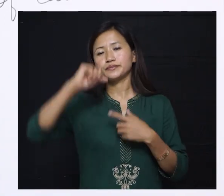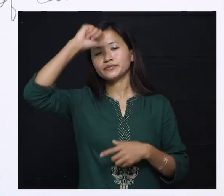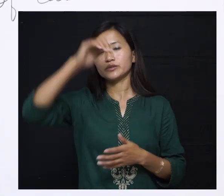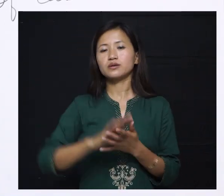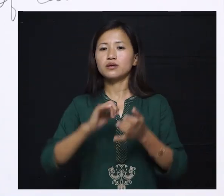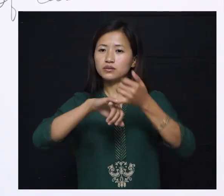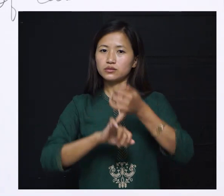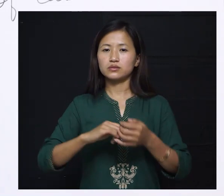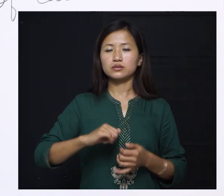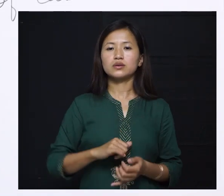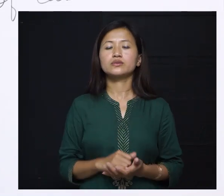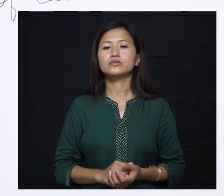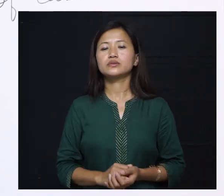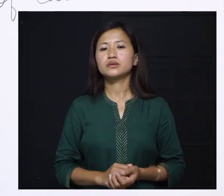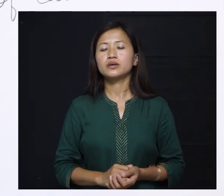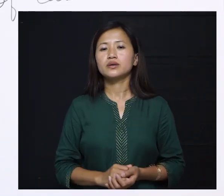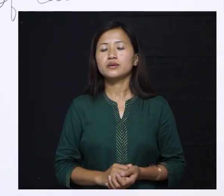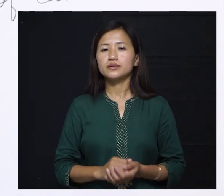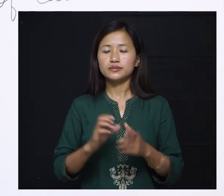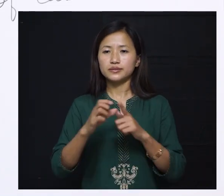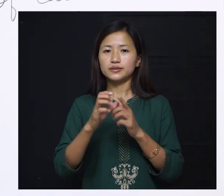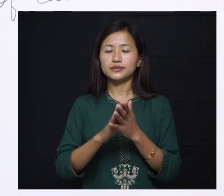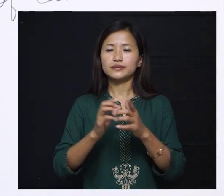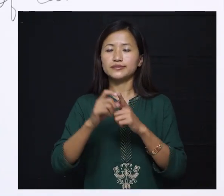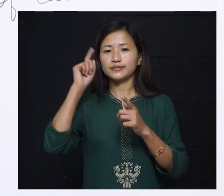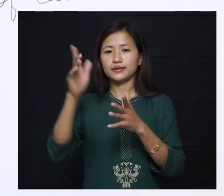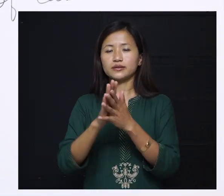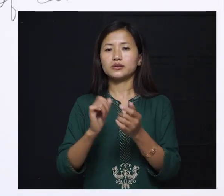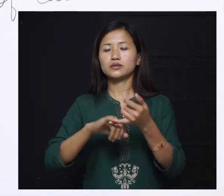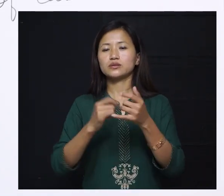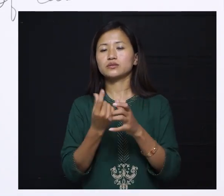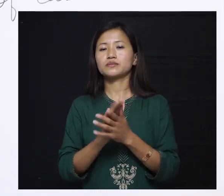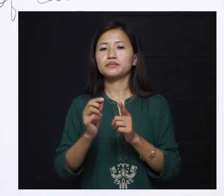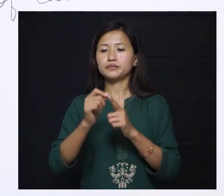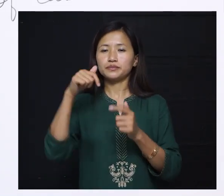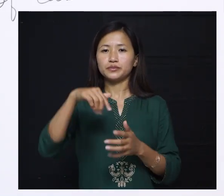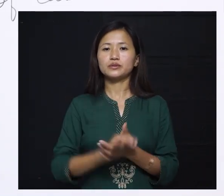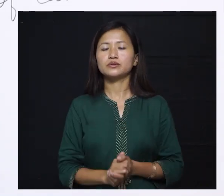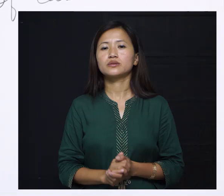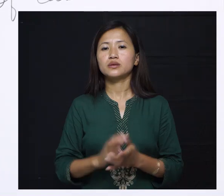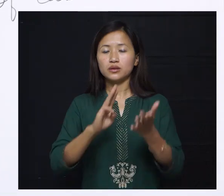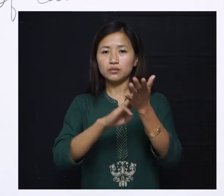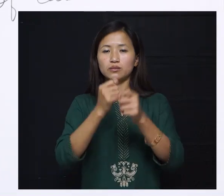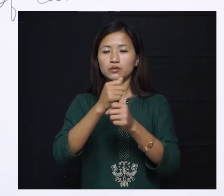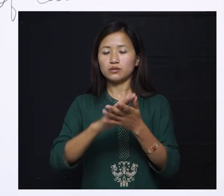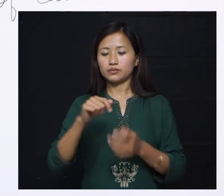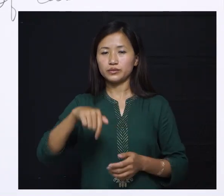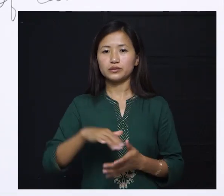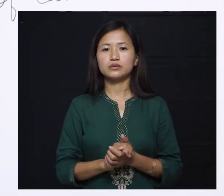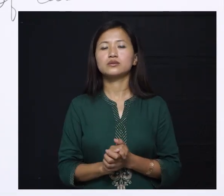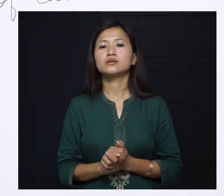south, social change towards the Delhi Sultanate period, and one in the Mughal period. So in the